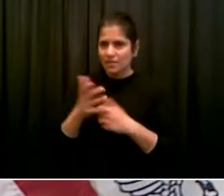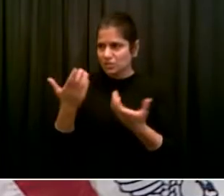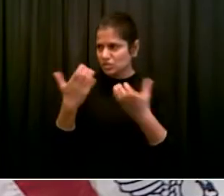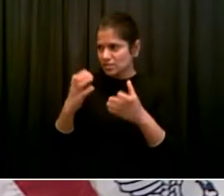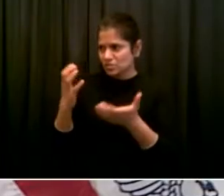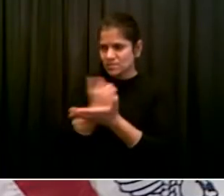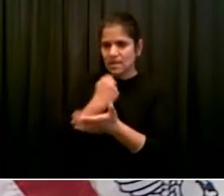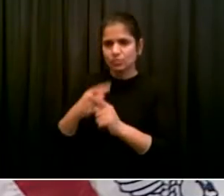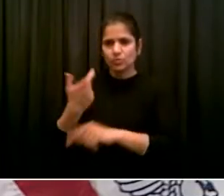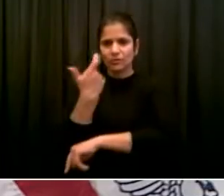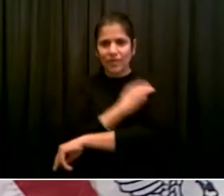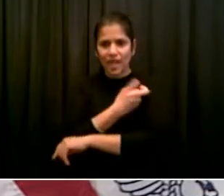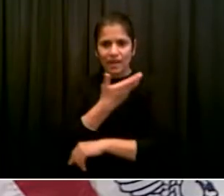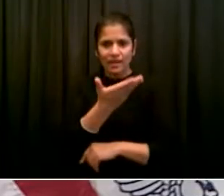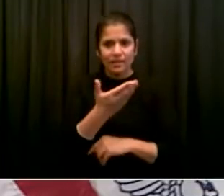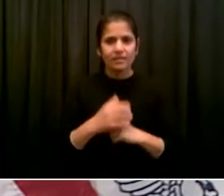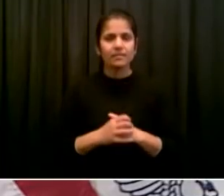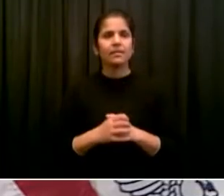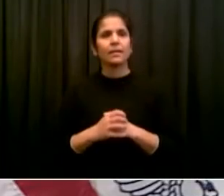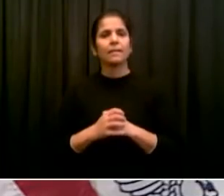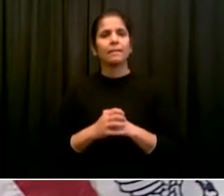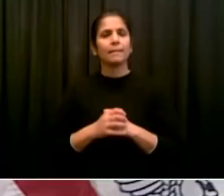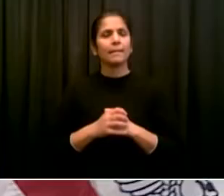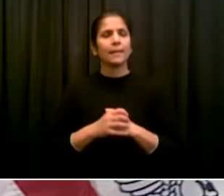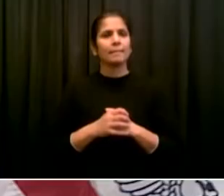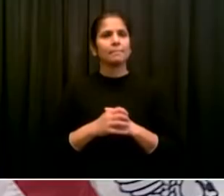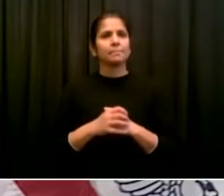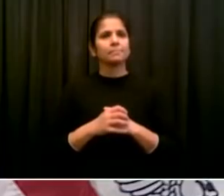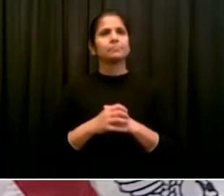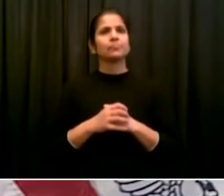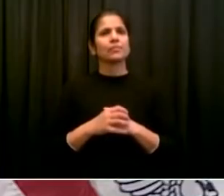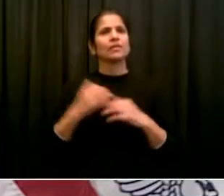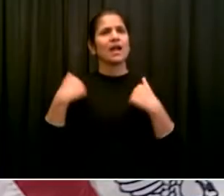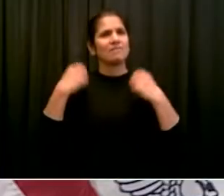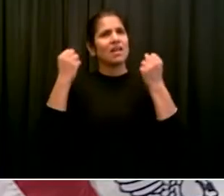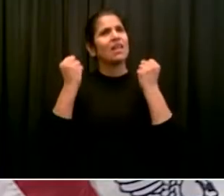or heavily immigrant communities where